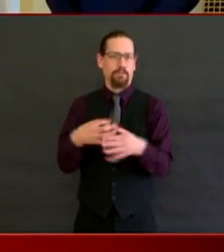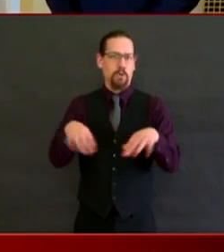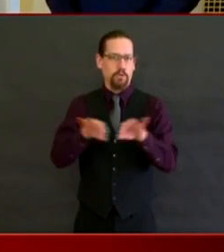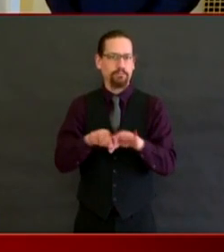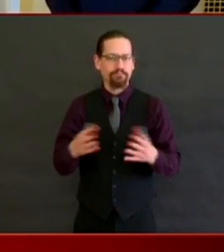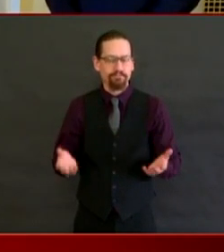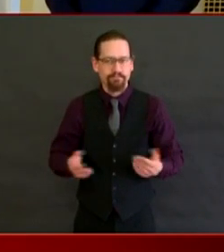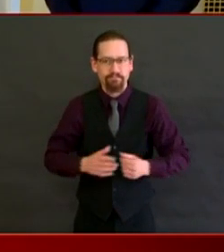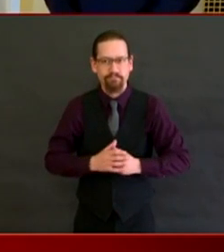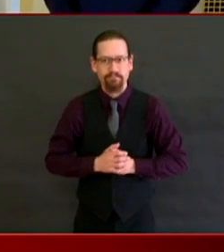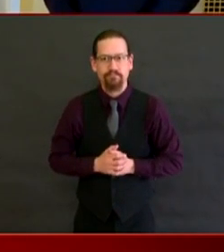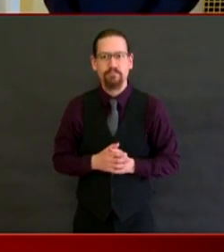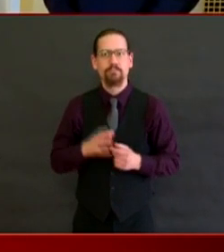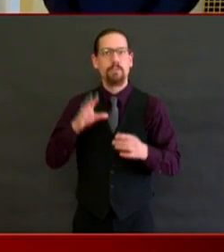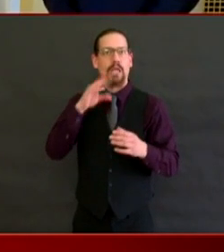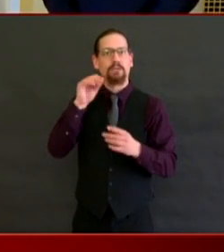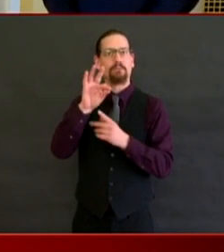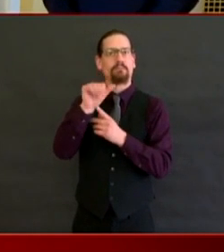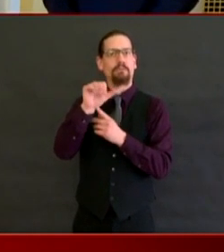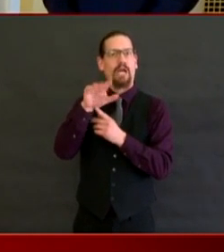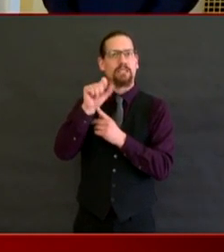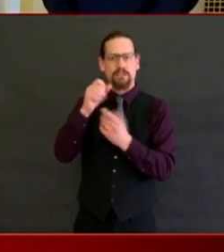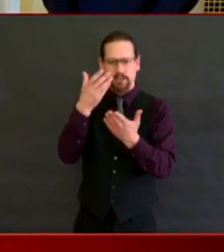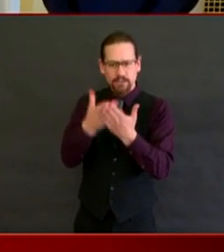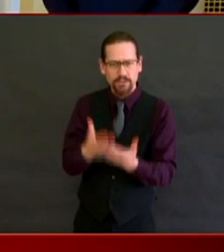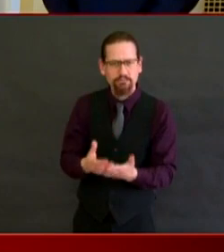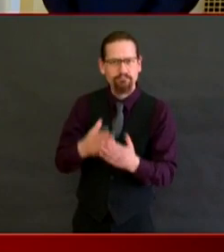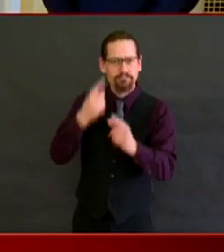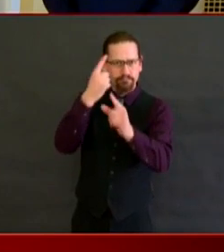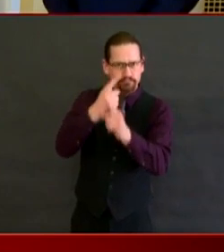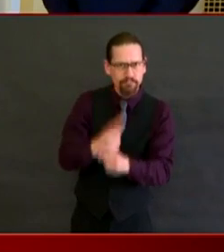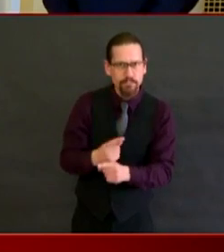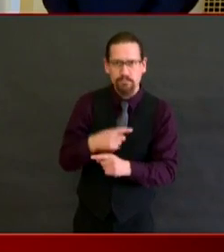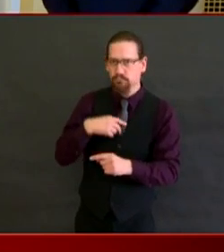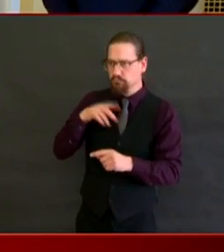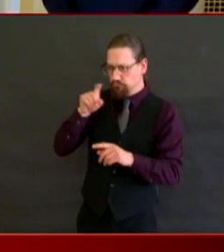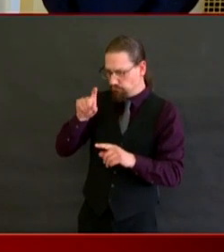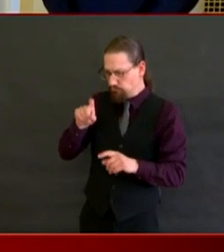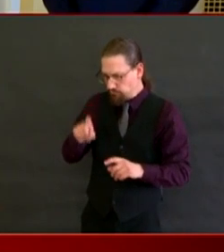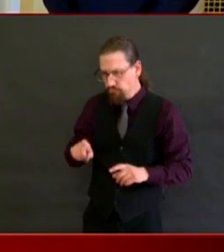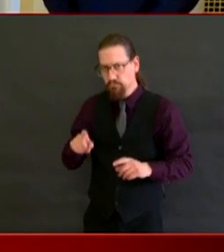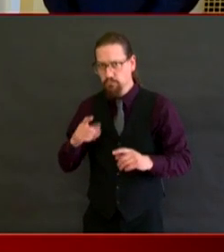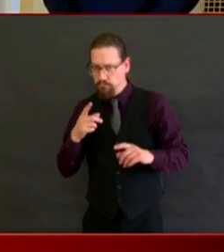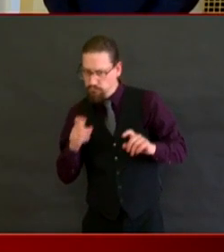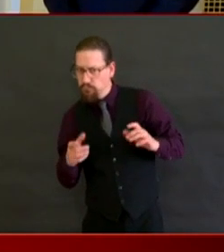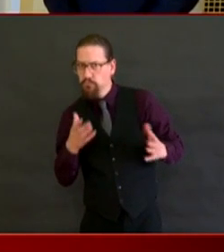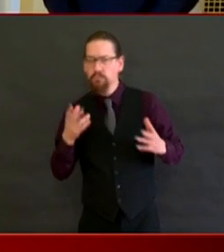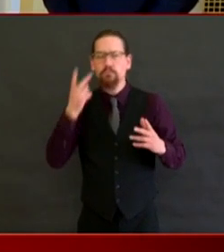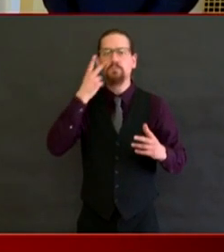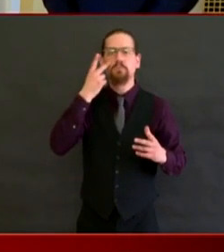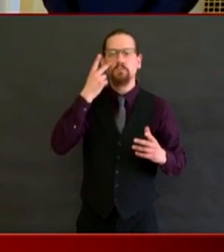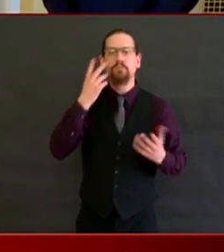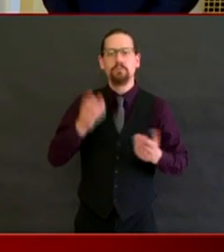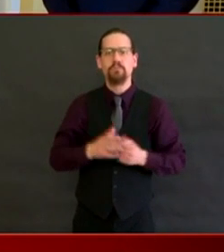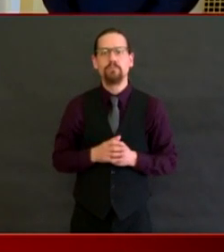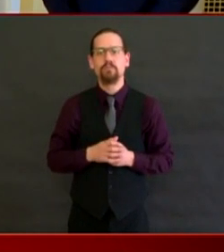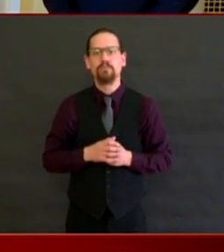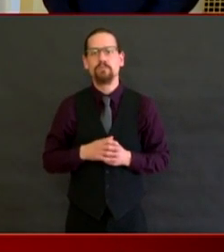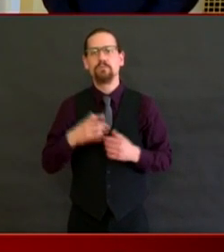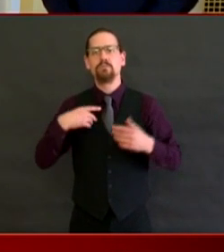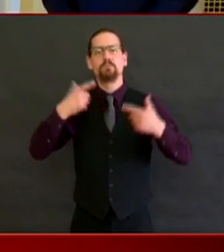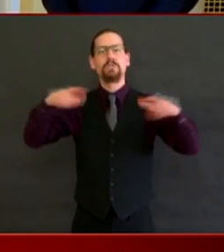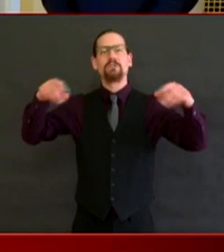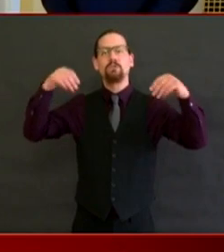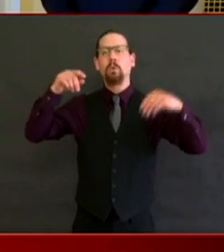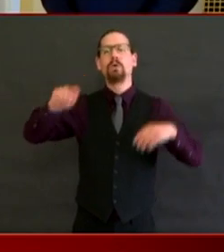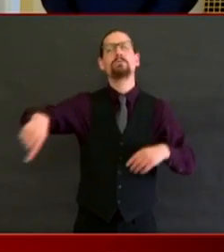see what else you could be doing to limit the number of people in an aisle at one time. For example, what is being done in some places and